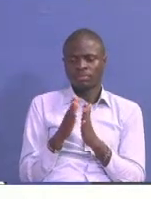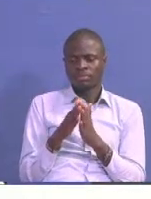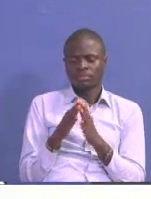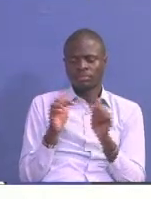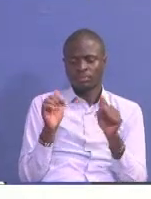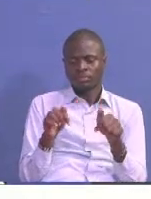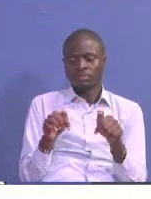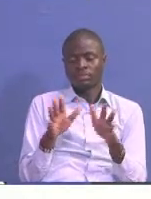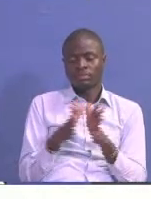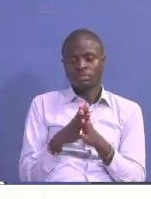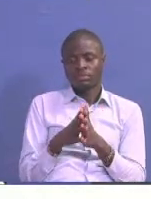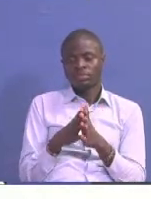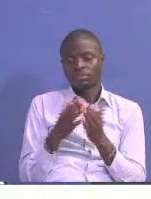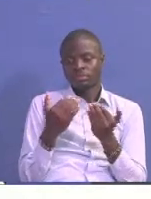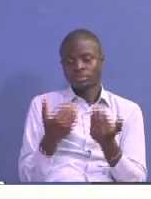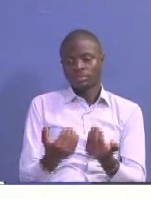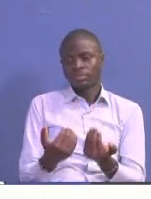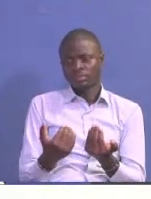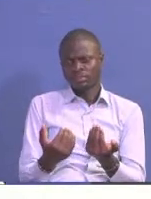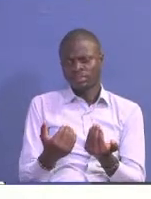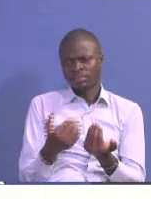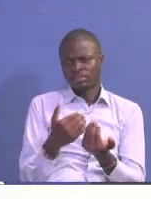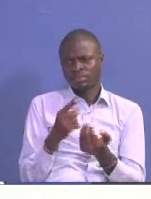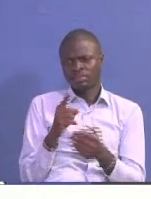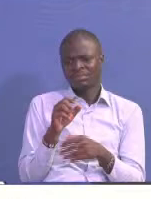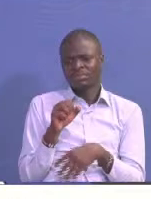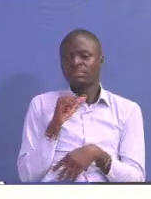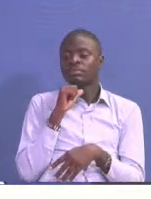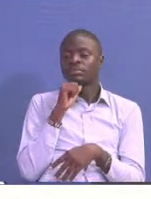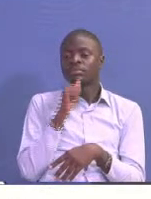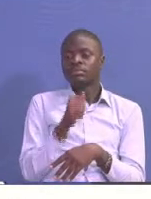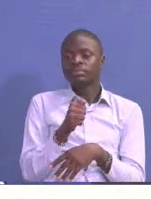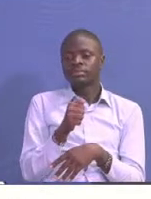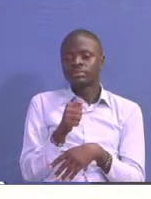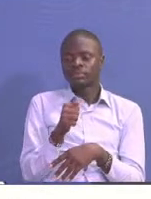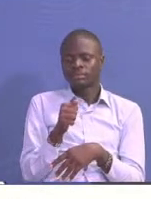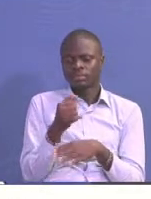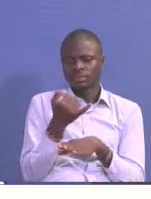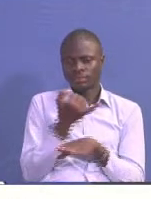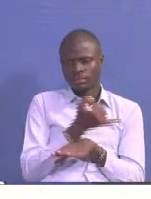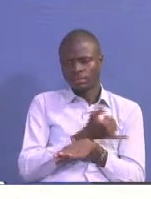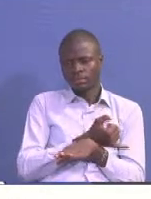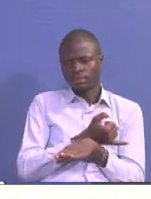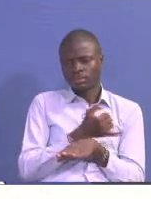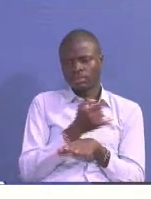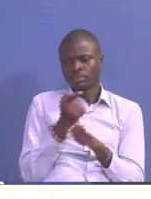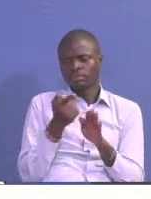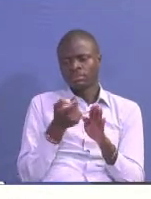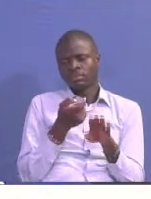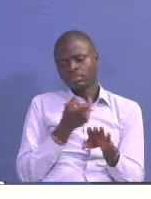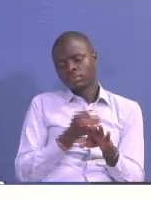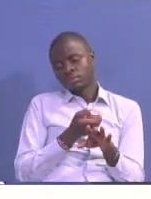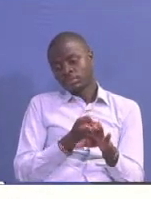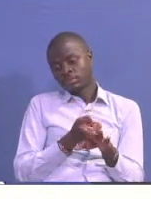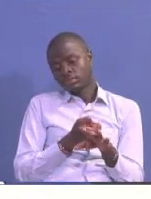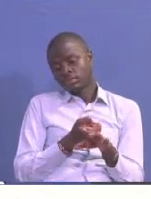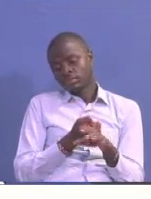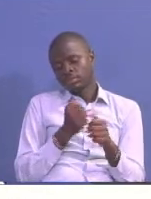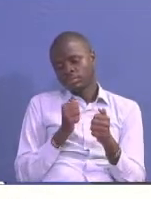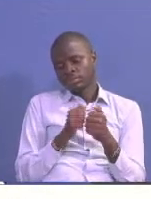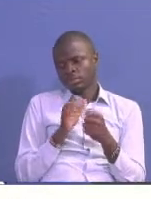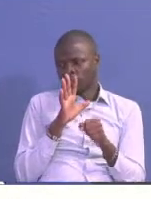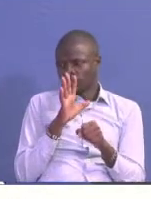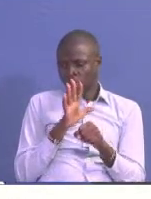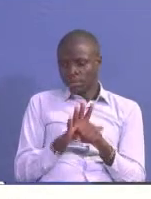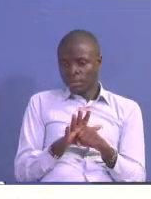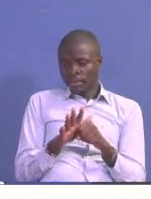urgency. Now, you cannot, as an institution this complex with so